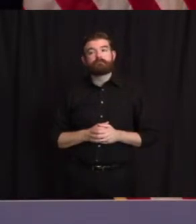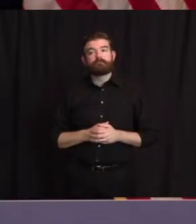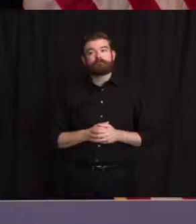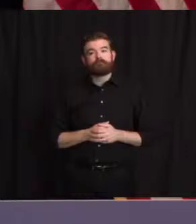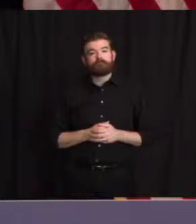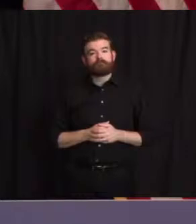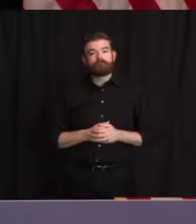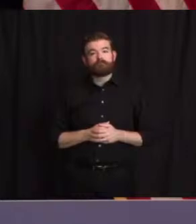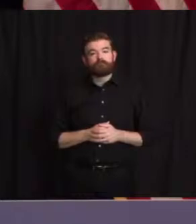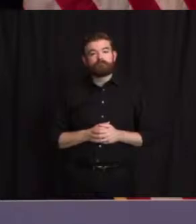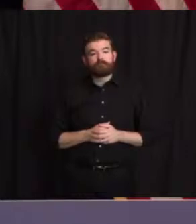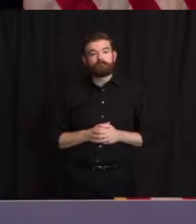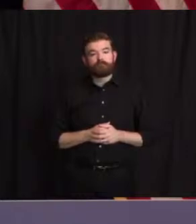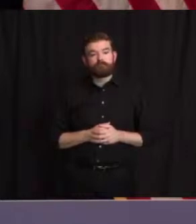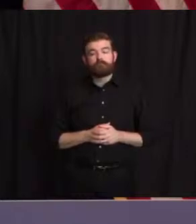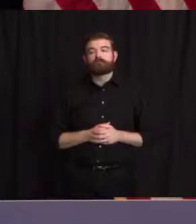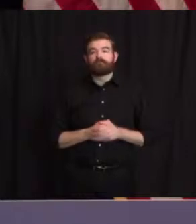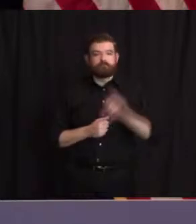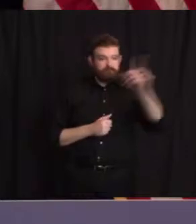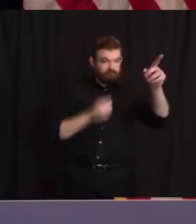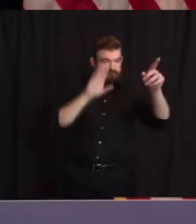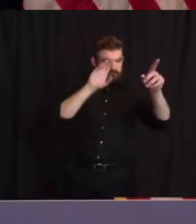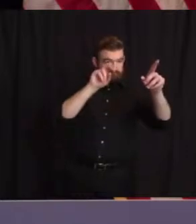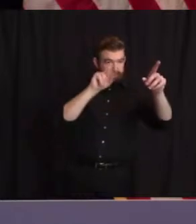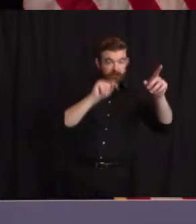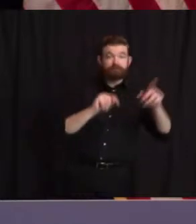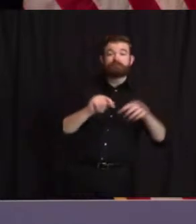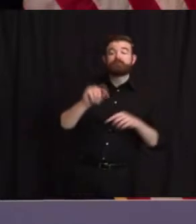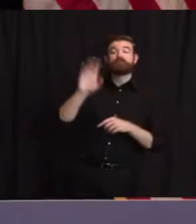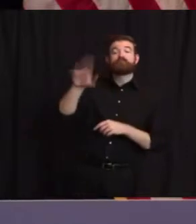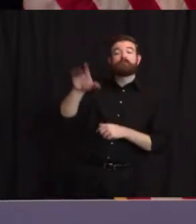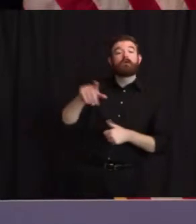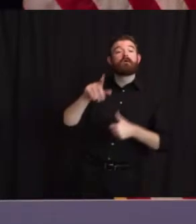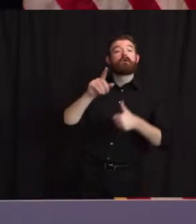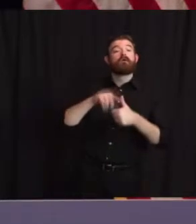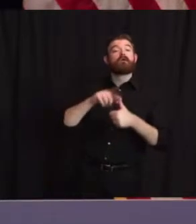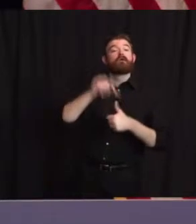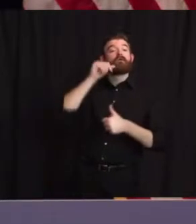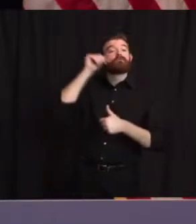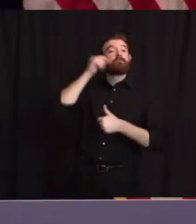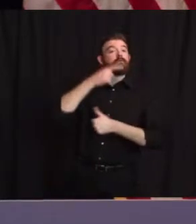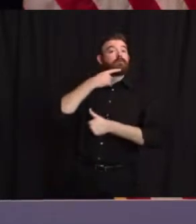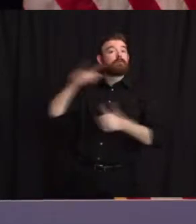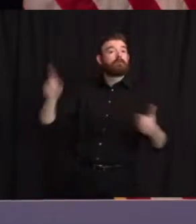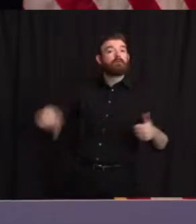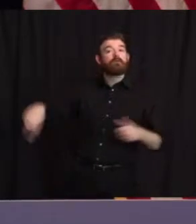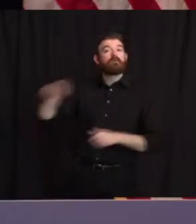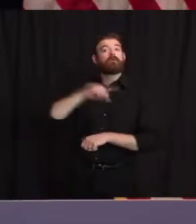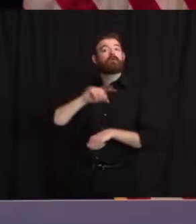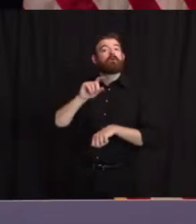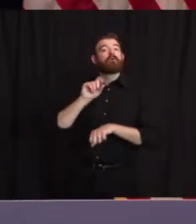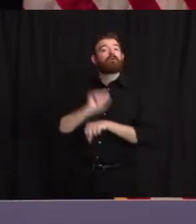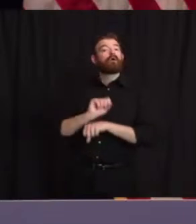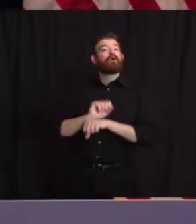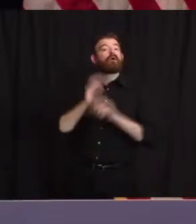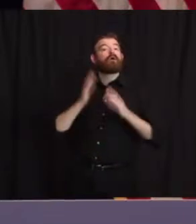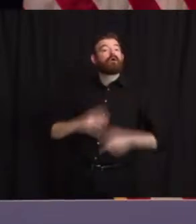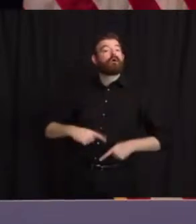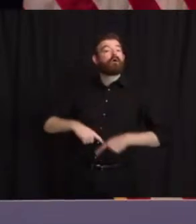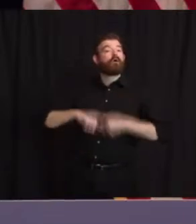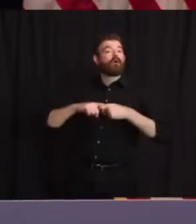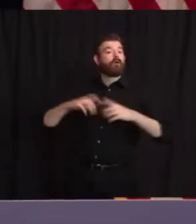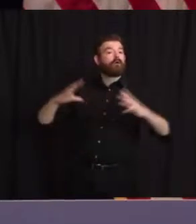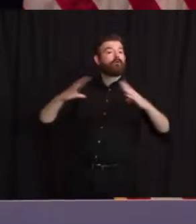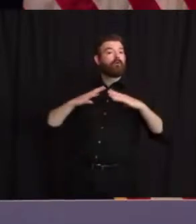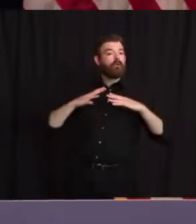Does yesterday's announcement on furloughs come in lieu of Steve Sweeney's furlough plan? Do you plan to veto that now? People who buy cars